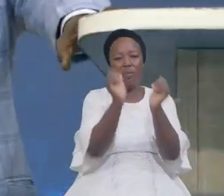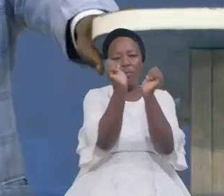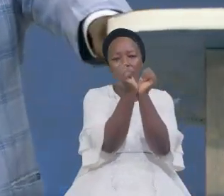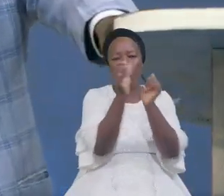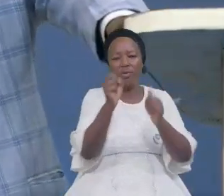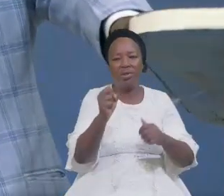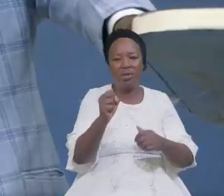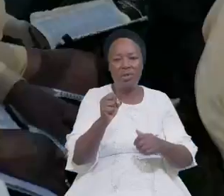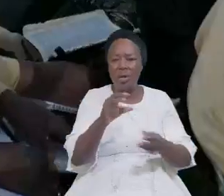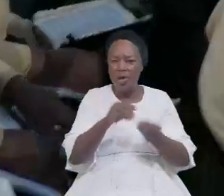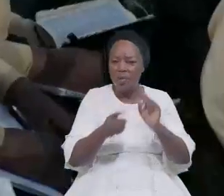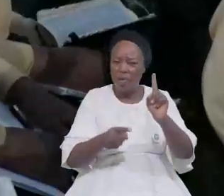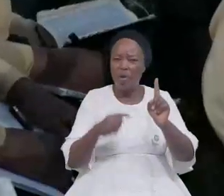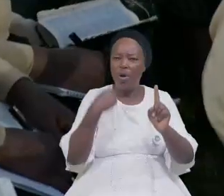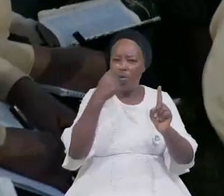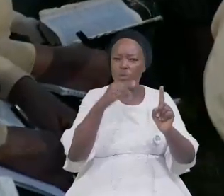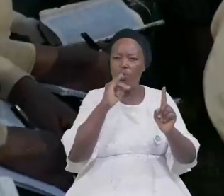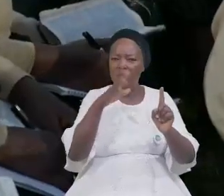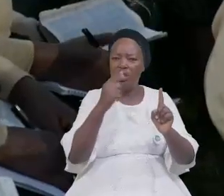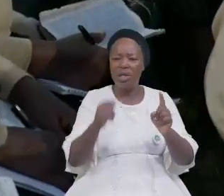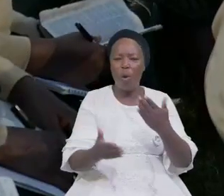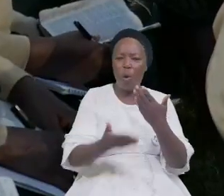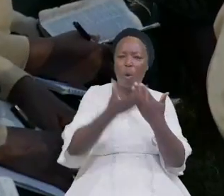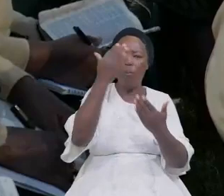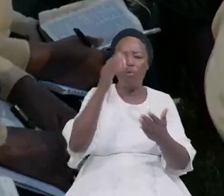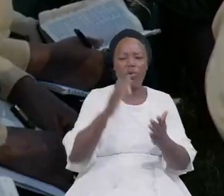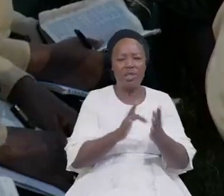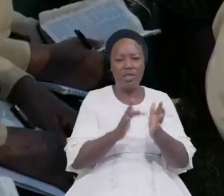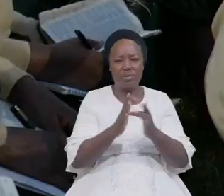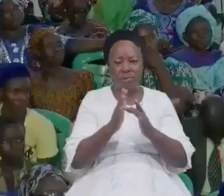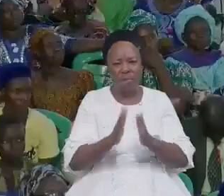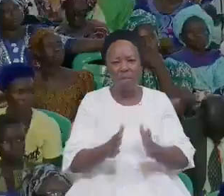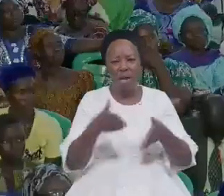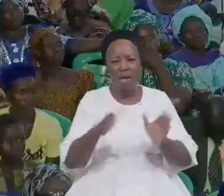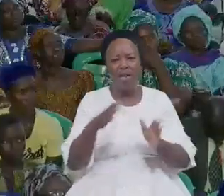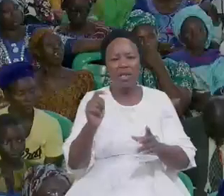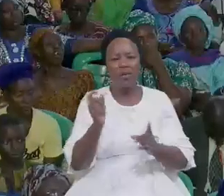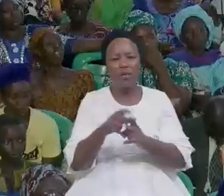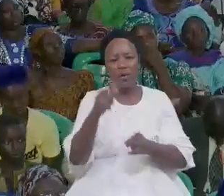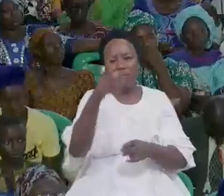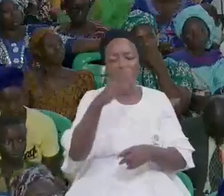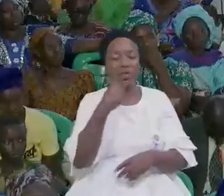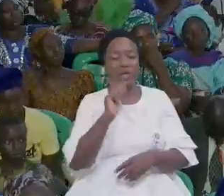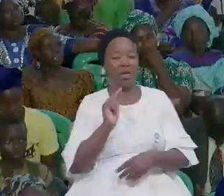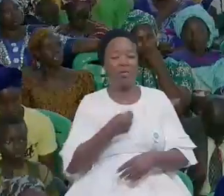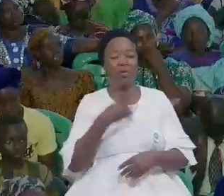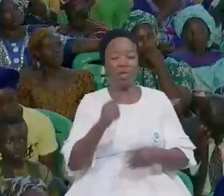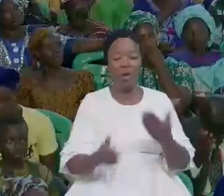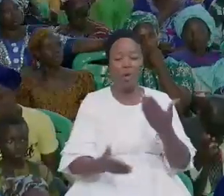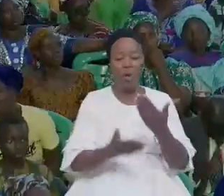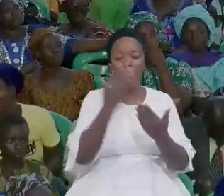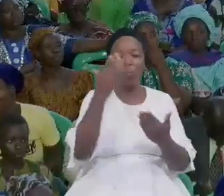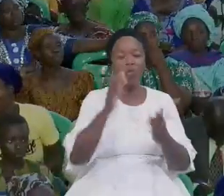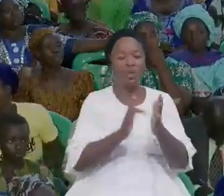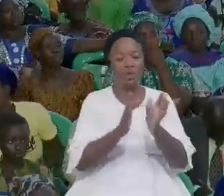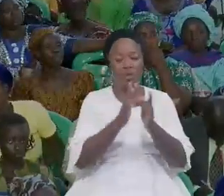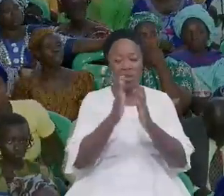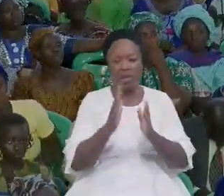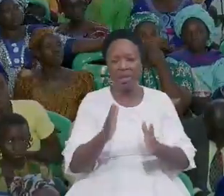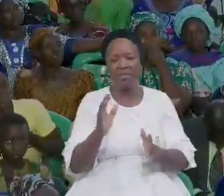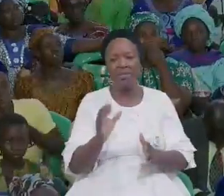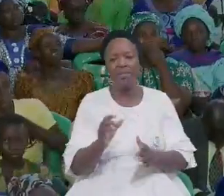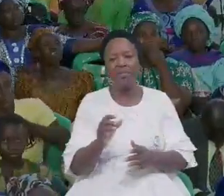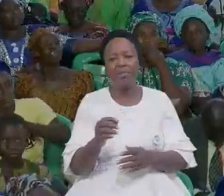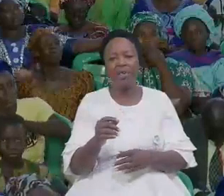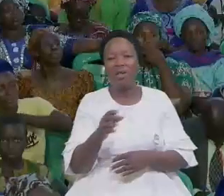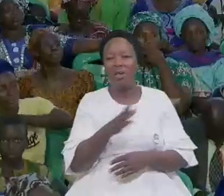the almost Christian? Let the word of God tell us the almost Christian. He